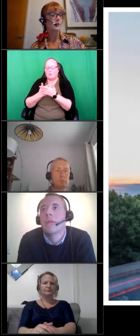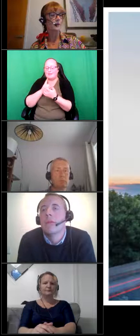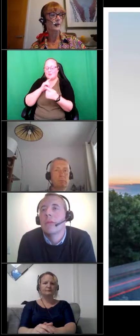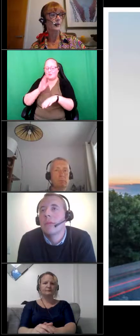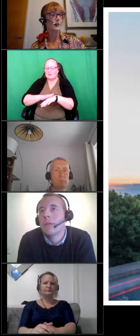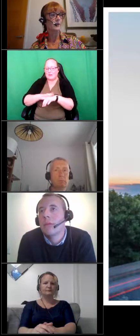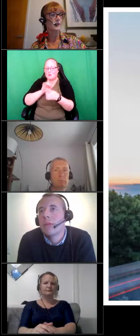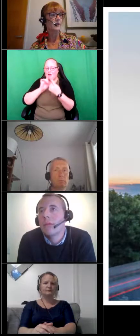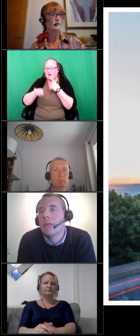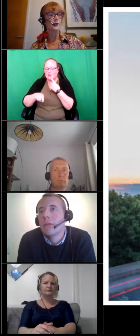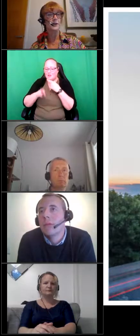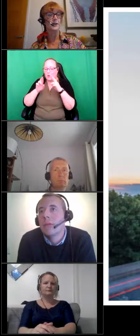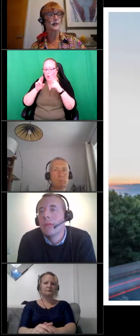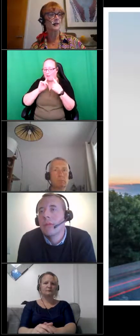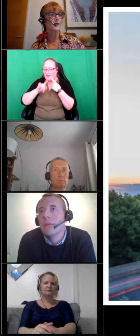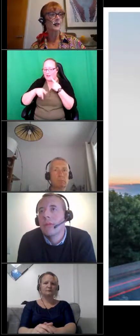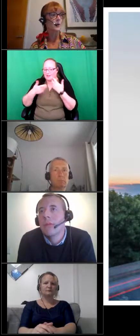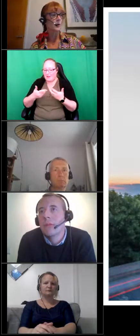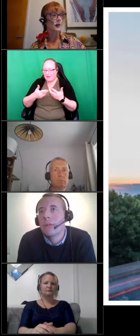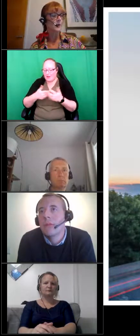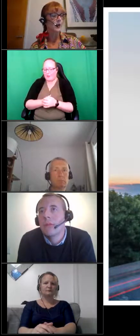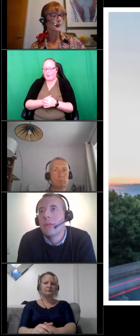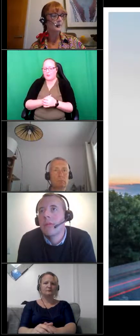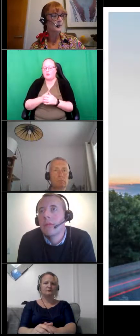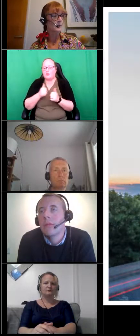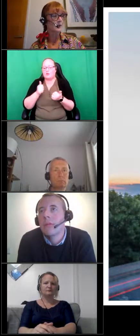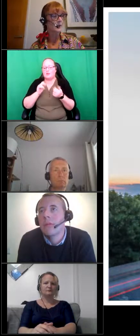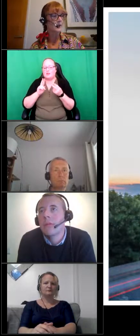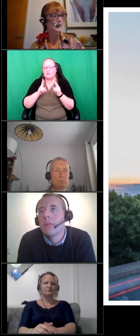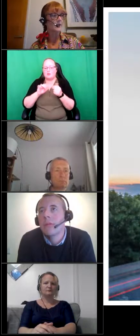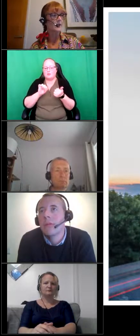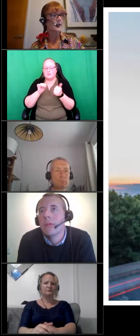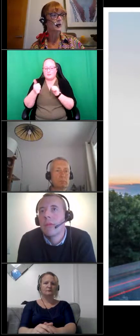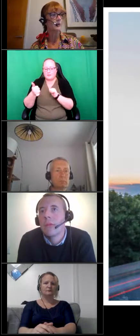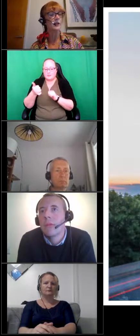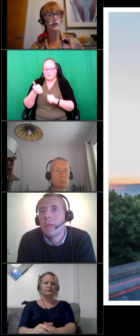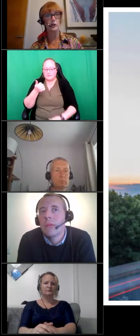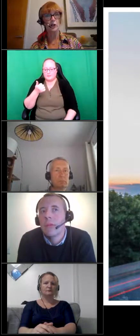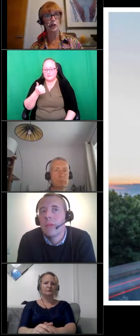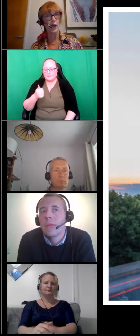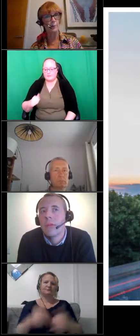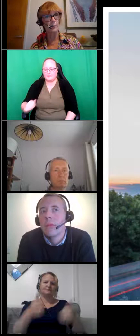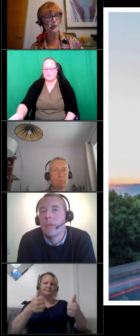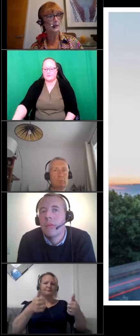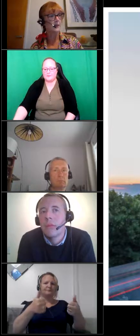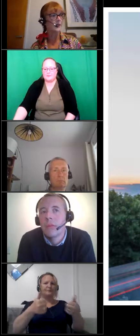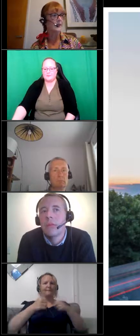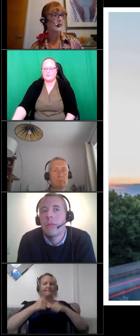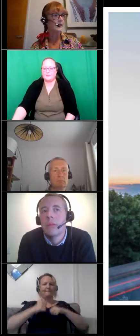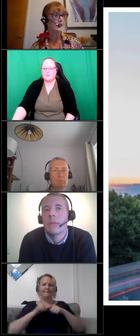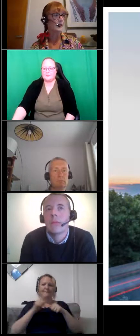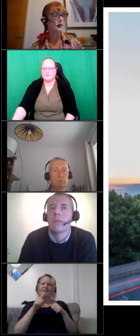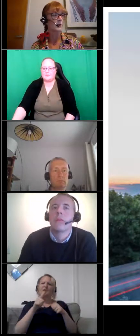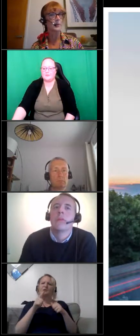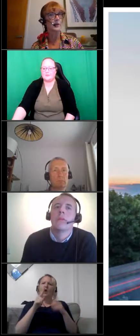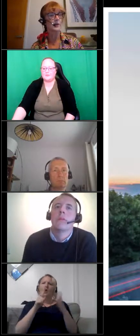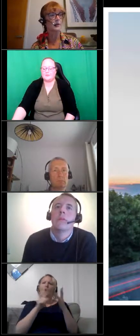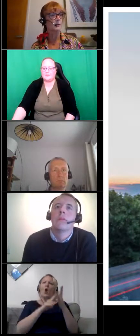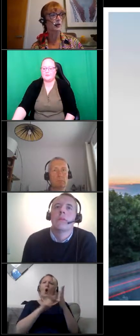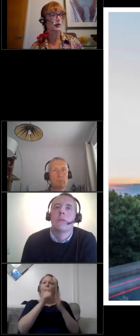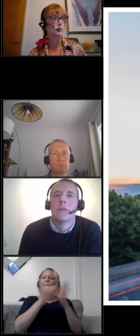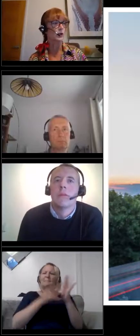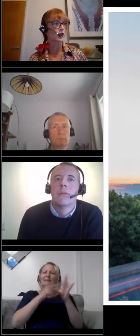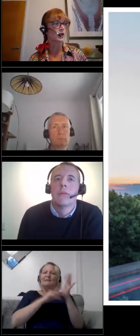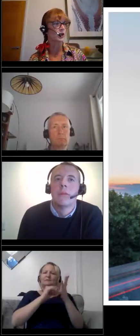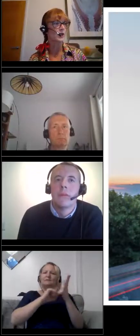So hopefully it's still of use this evening. Someone has said, during construction, Upminster is likely to